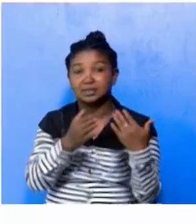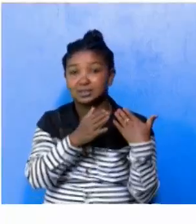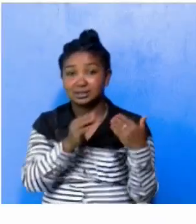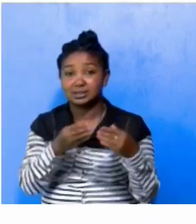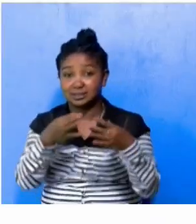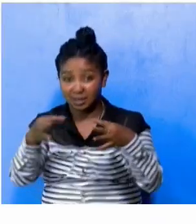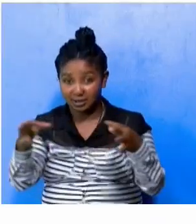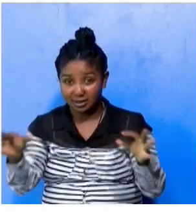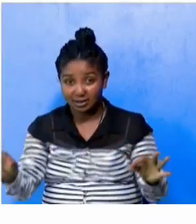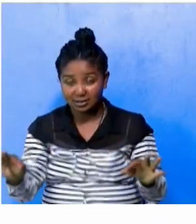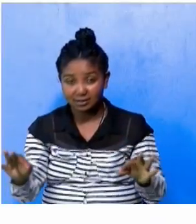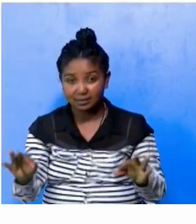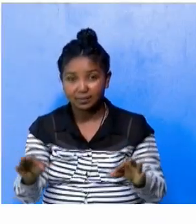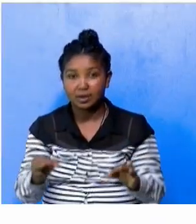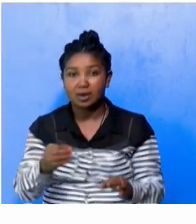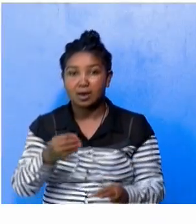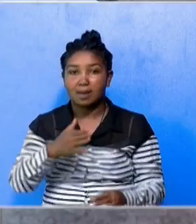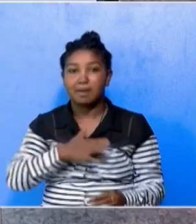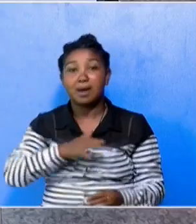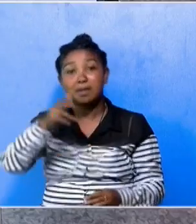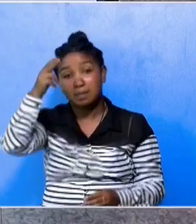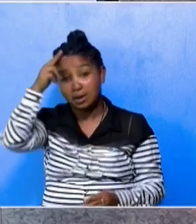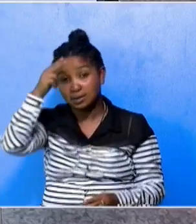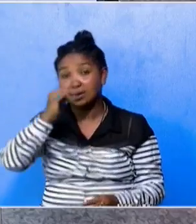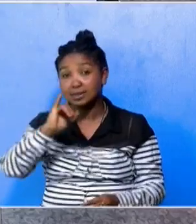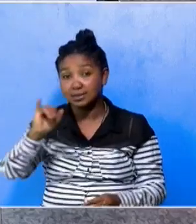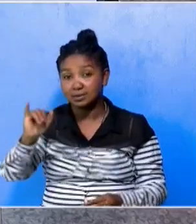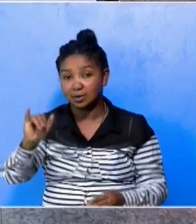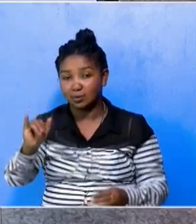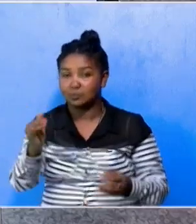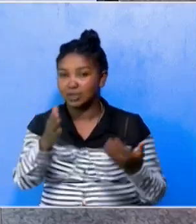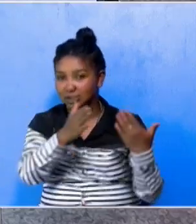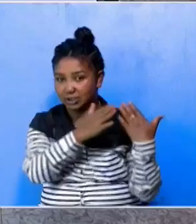this sentence, my brother is